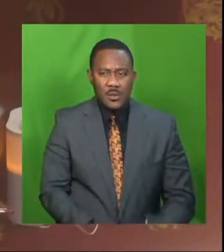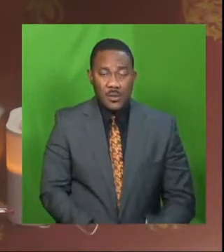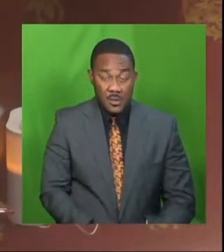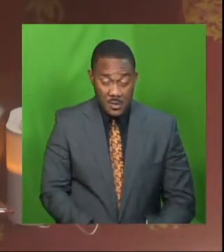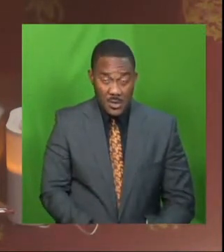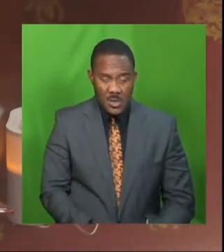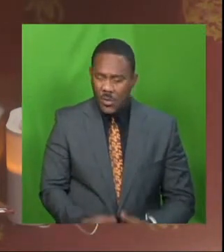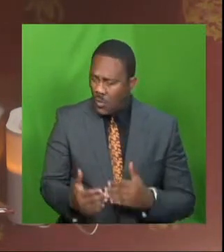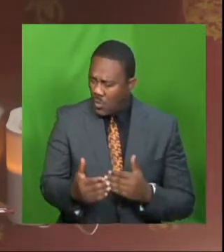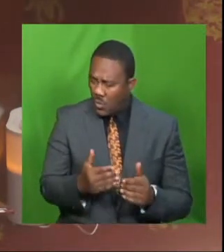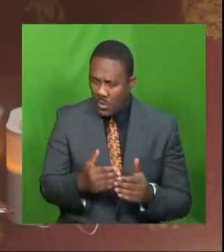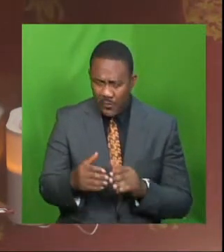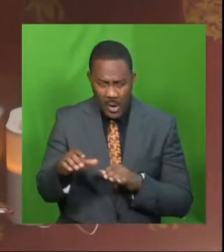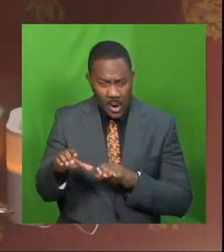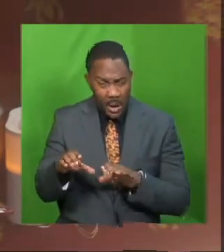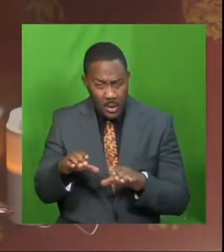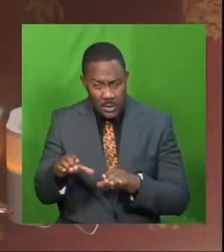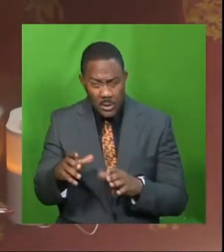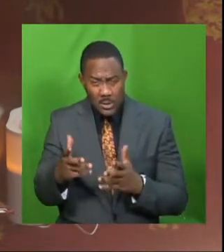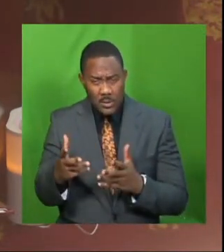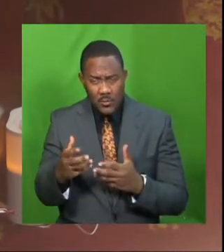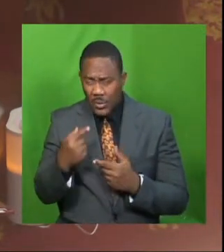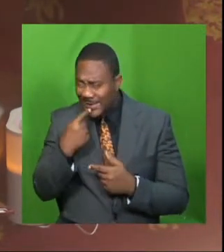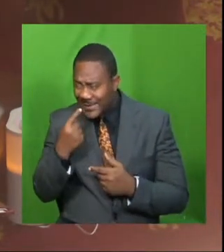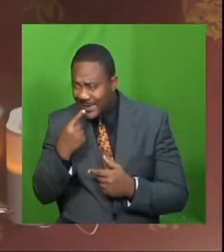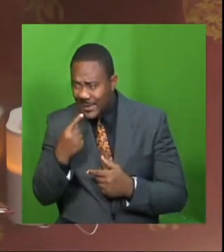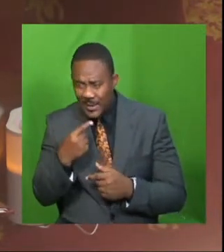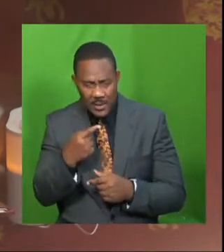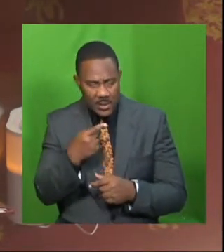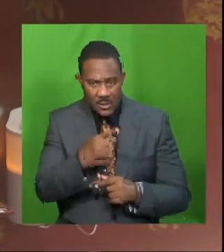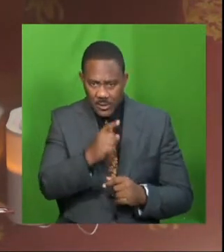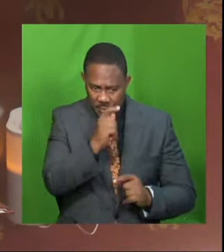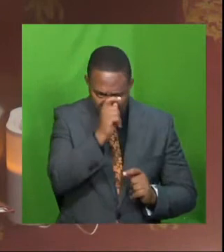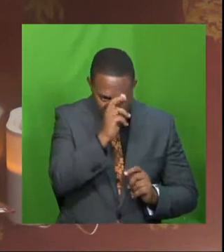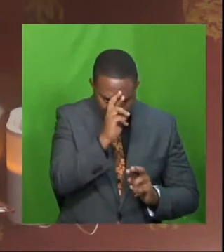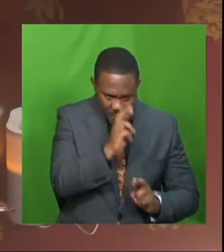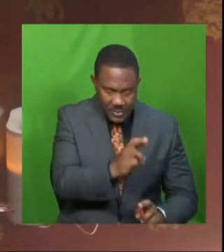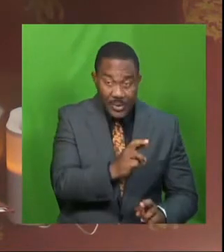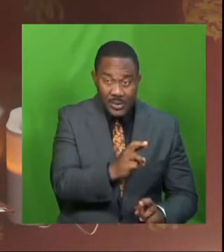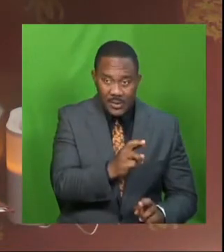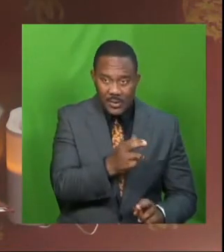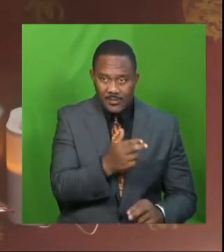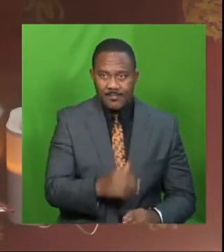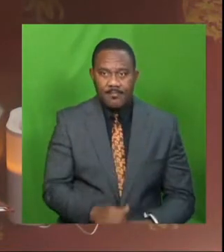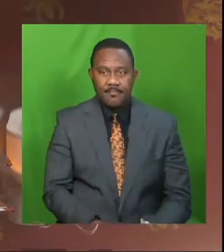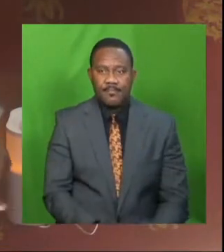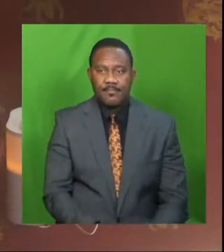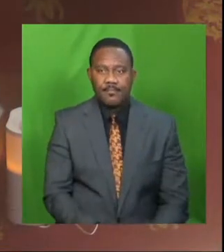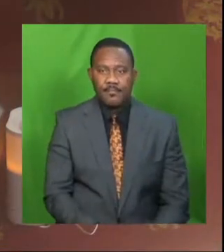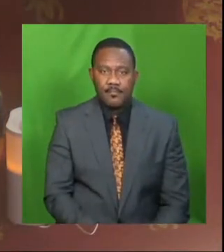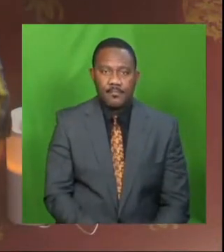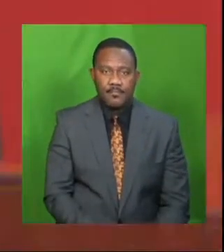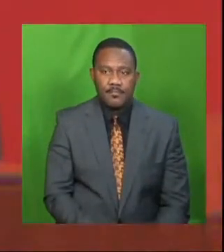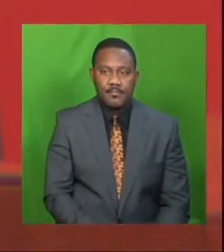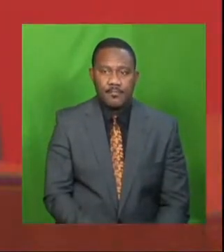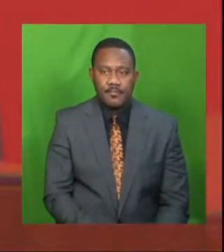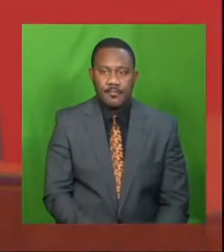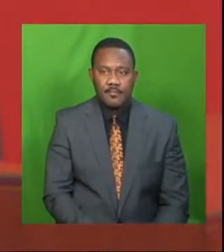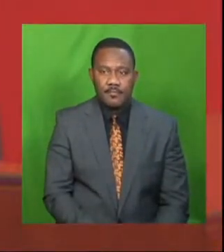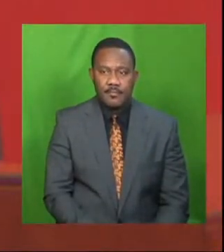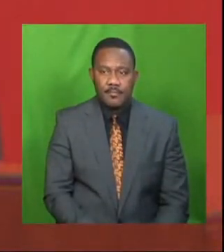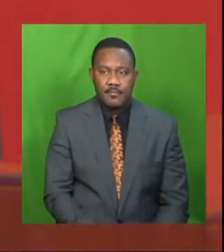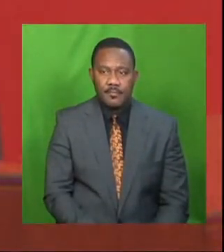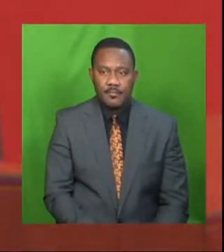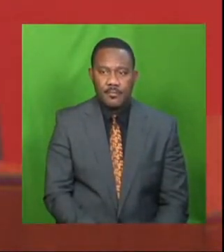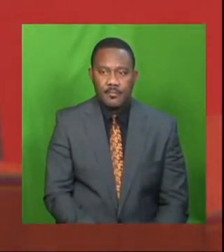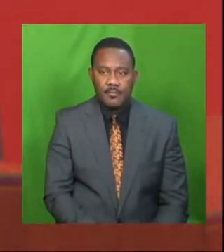respect for the freedoms that our Constitution upholds. I thank you, Mr. Speaker. Minister, were